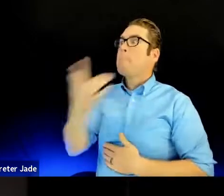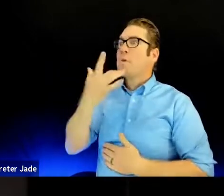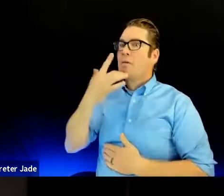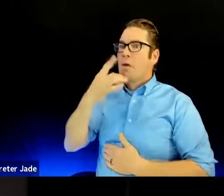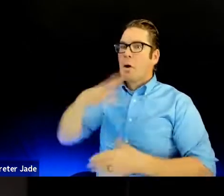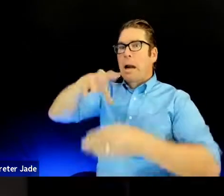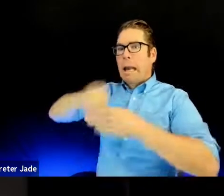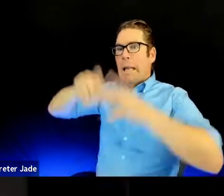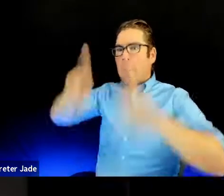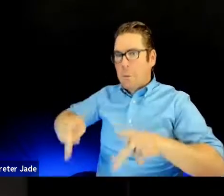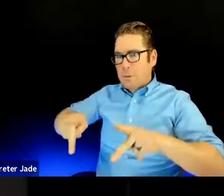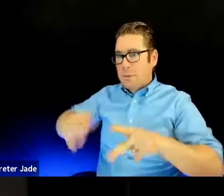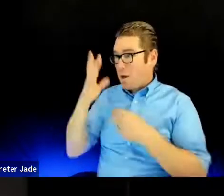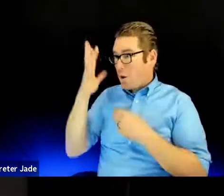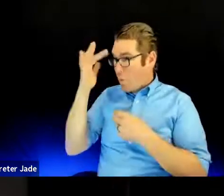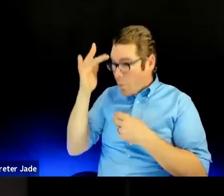don't get my humor